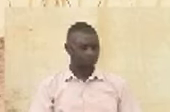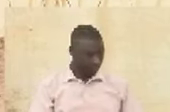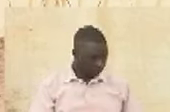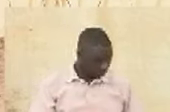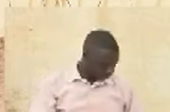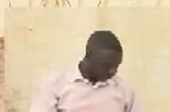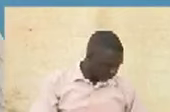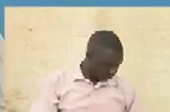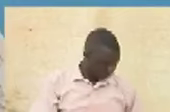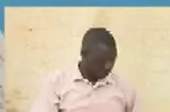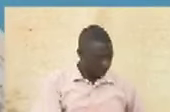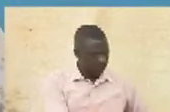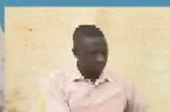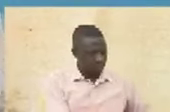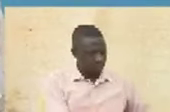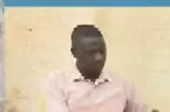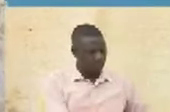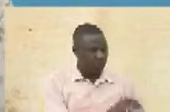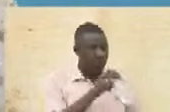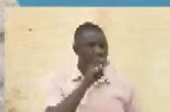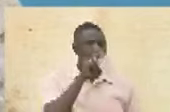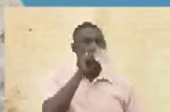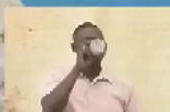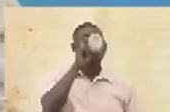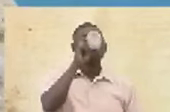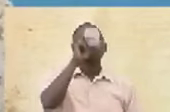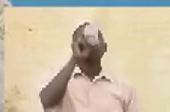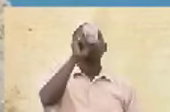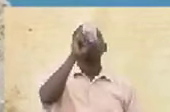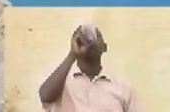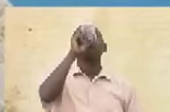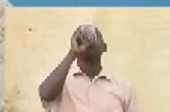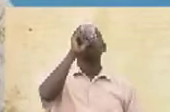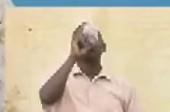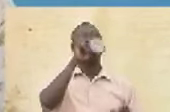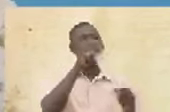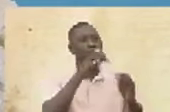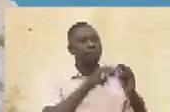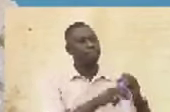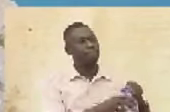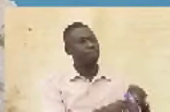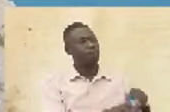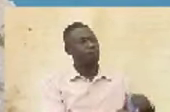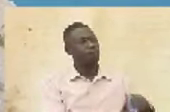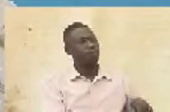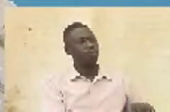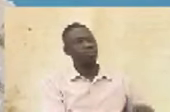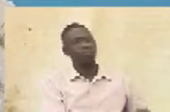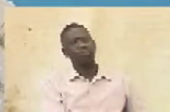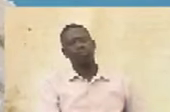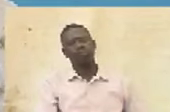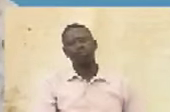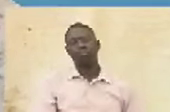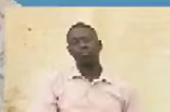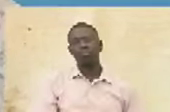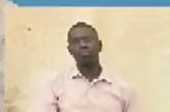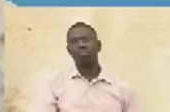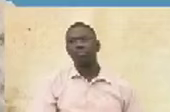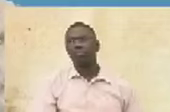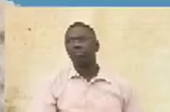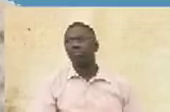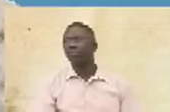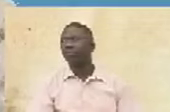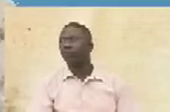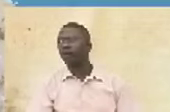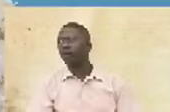dal kilin kilin ni kal kilin kilin ni nin kal ba fo kal kafu ni nin kal ba me wa me be ta geto ke kun da mus kun da mo be ni nin kal ke kun